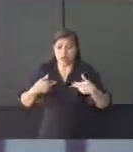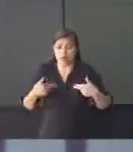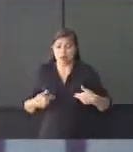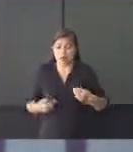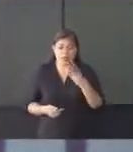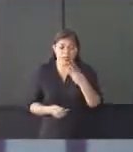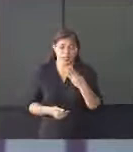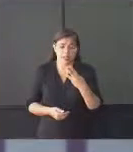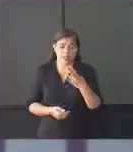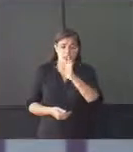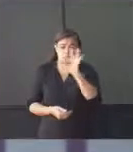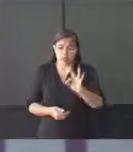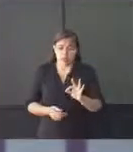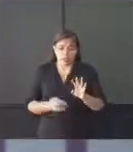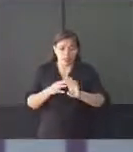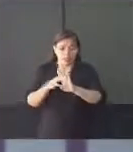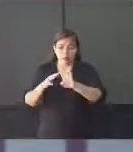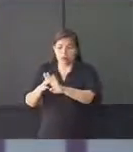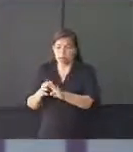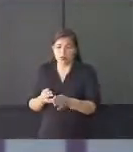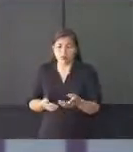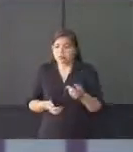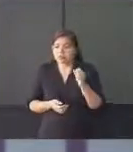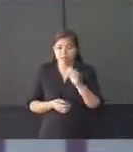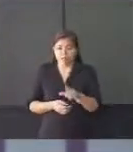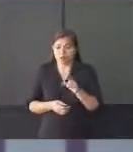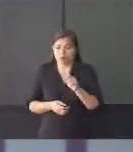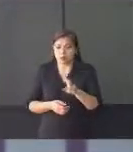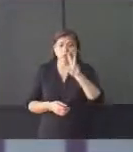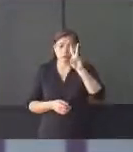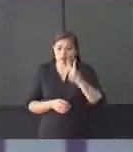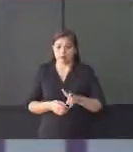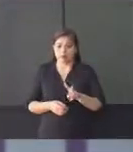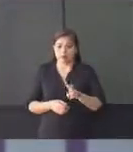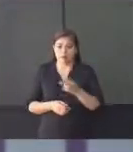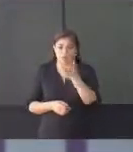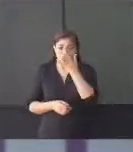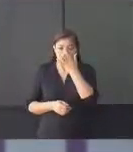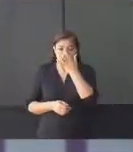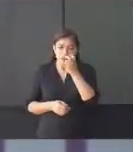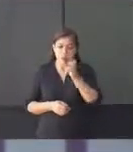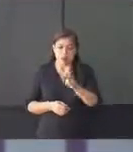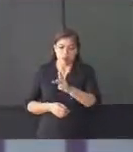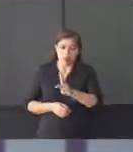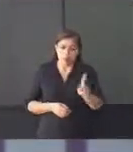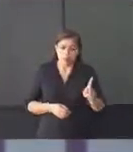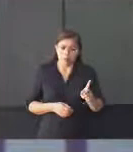beings, 3% of migration fluctuates. It's true.